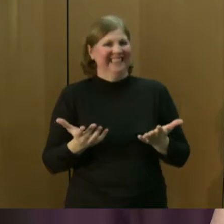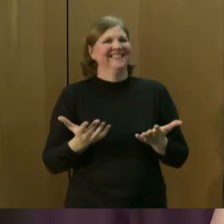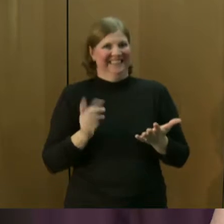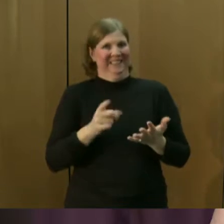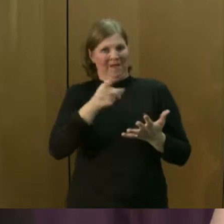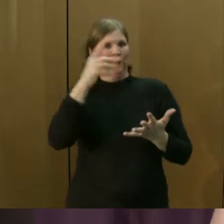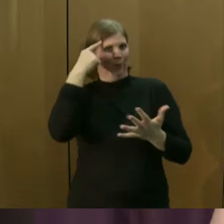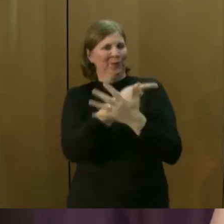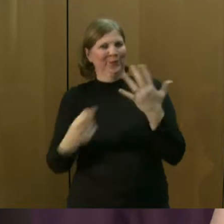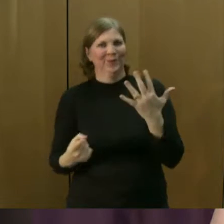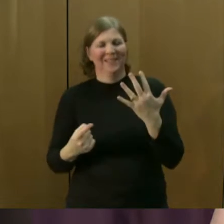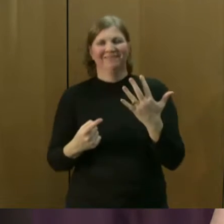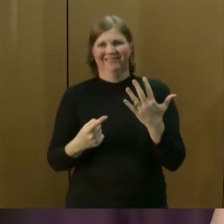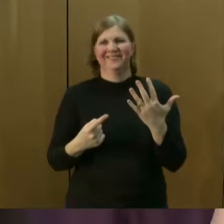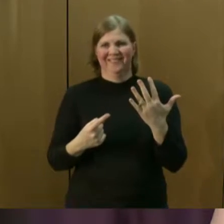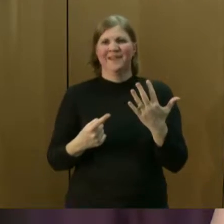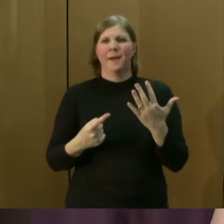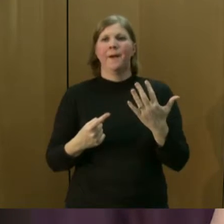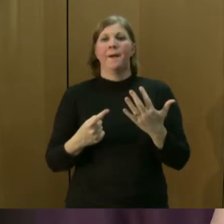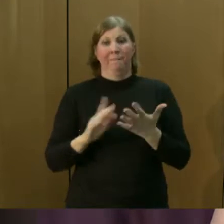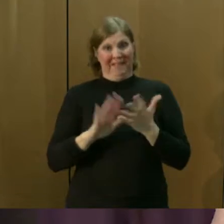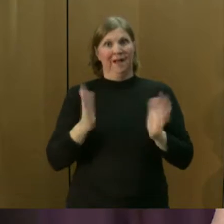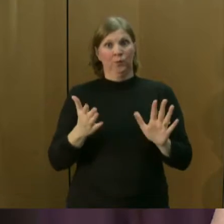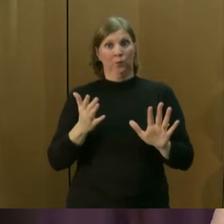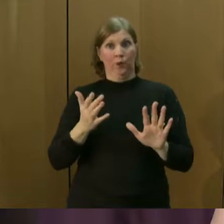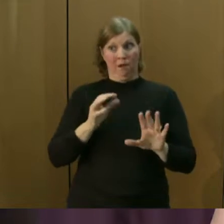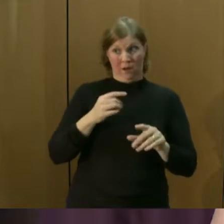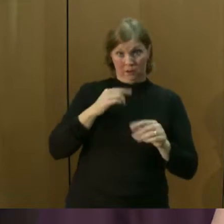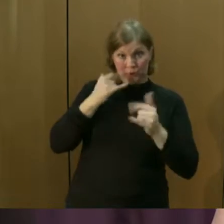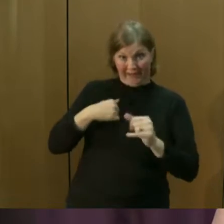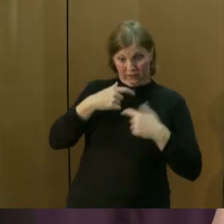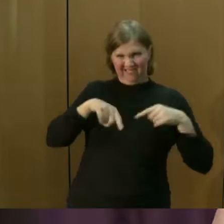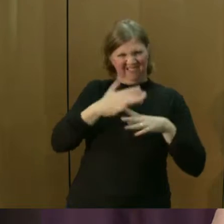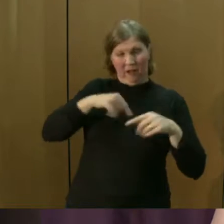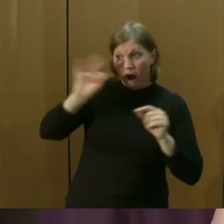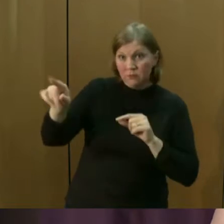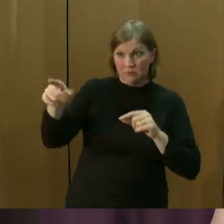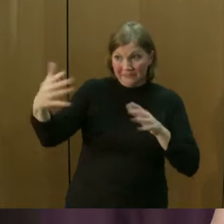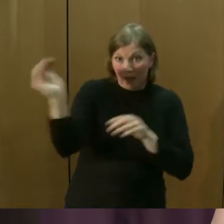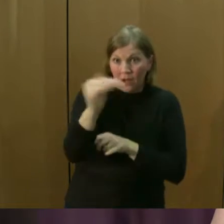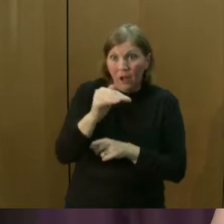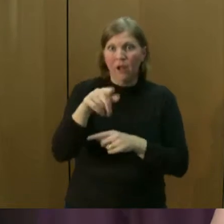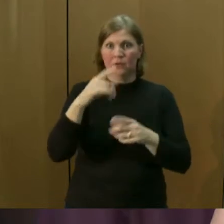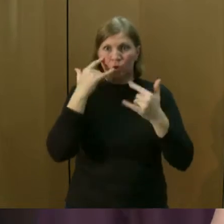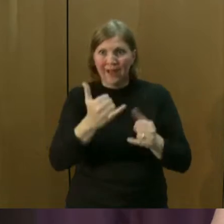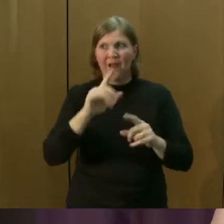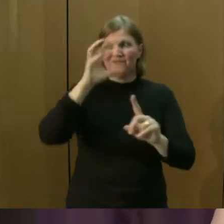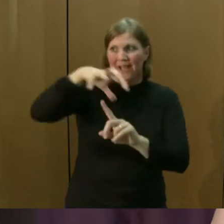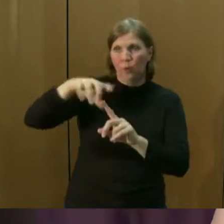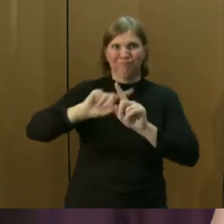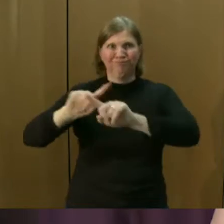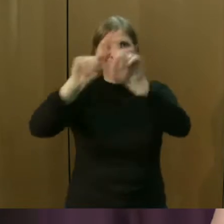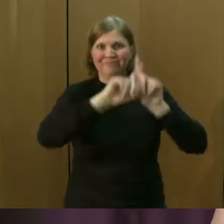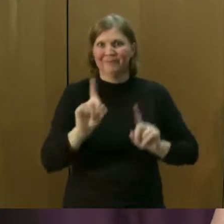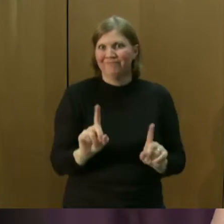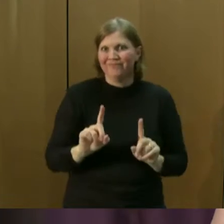those questions, but we very much urge you to be having that conversation with several venues while you're making your decisions so that you get an informed perspective on where actually